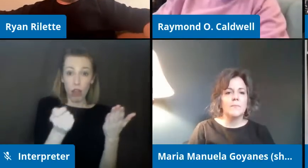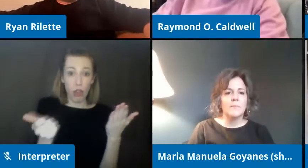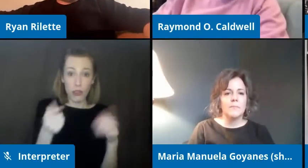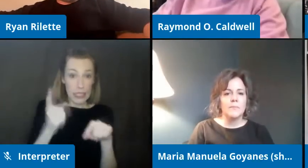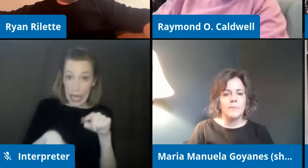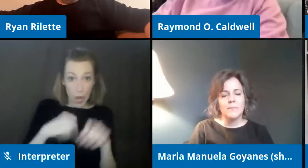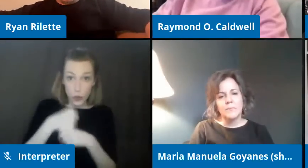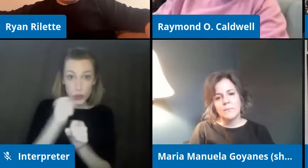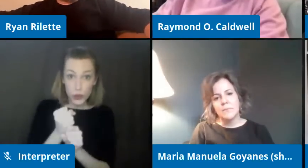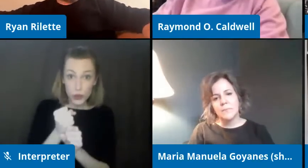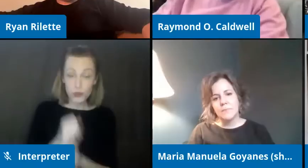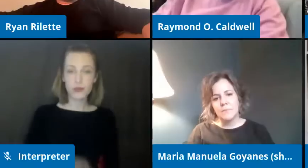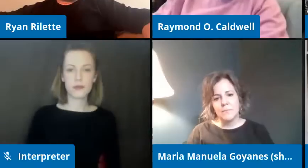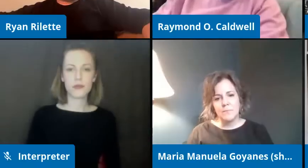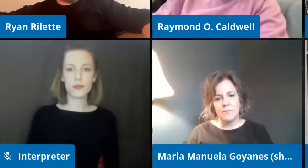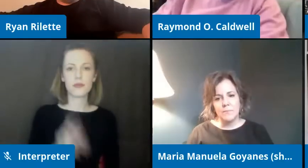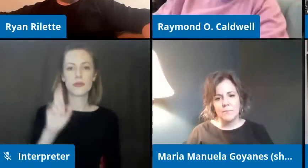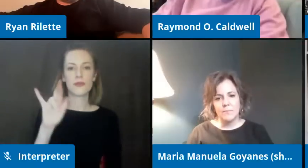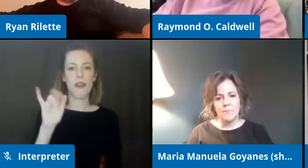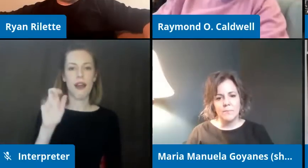$8 million company in Bethesda,